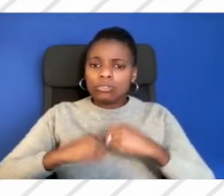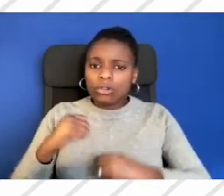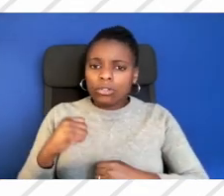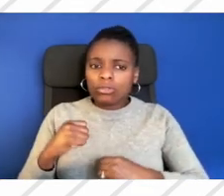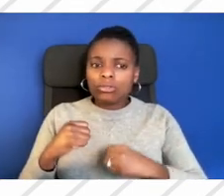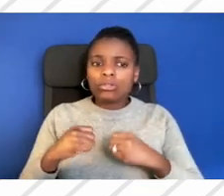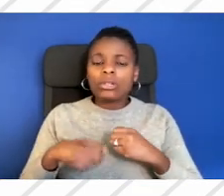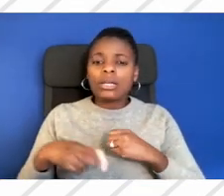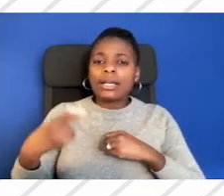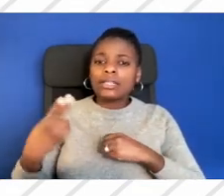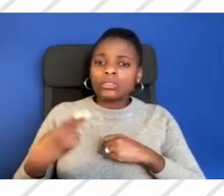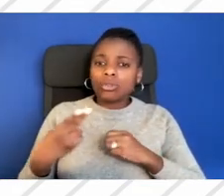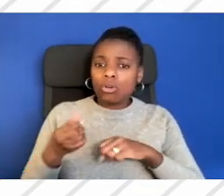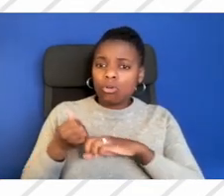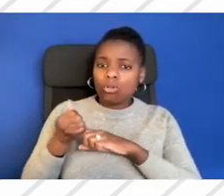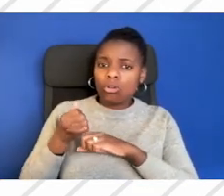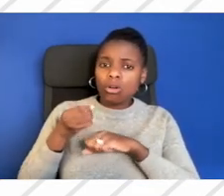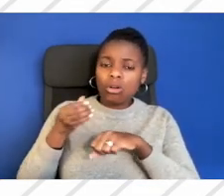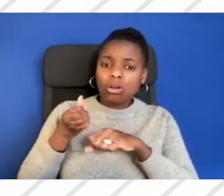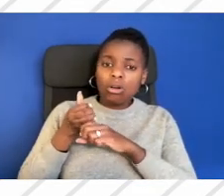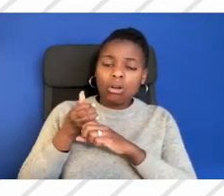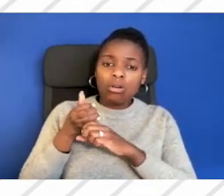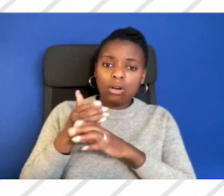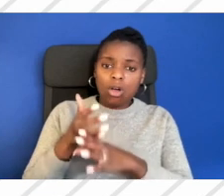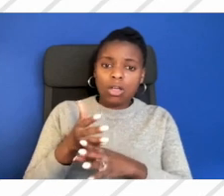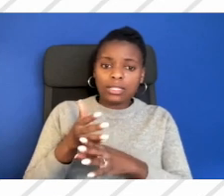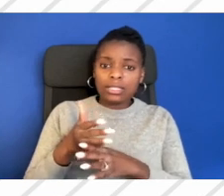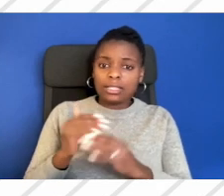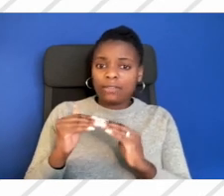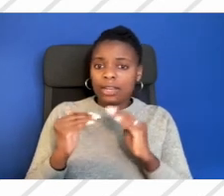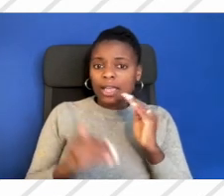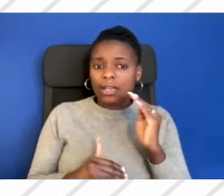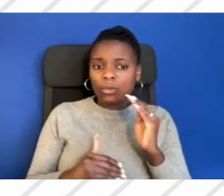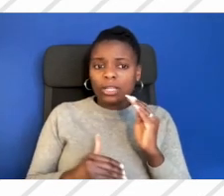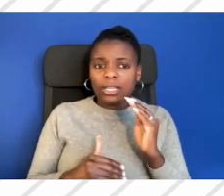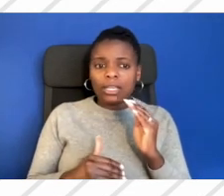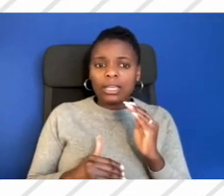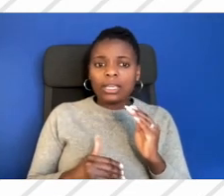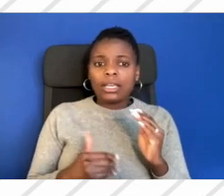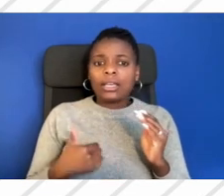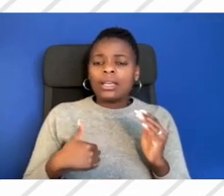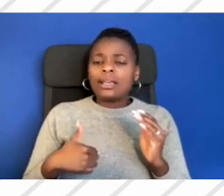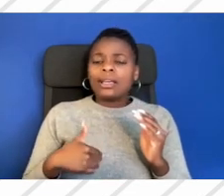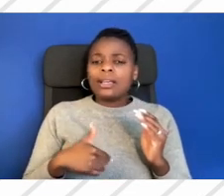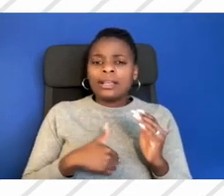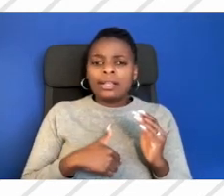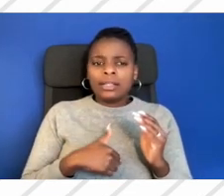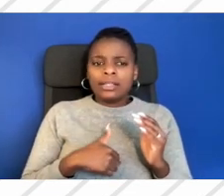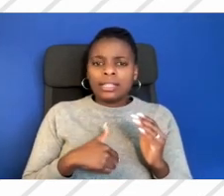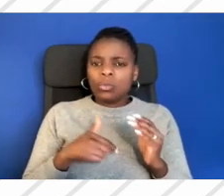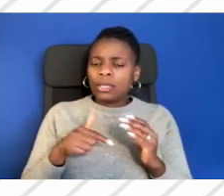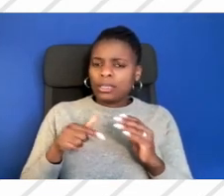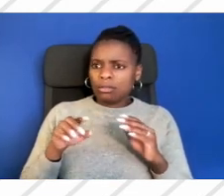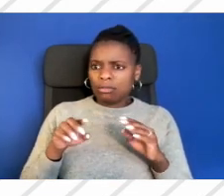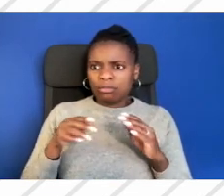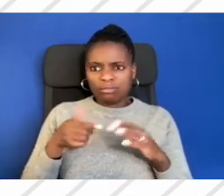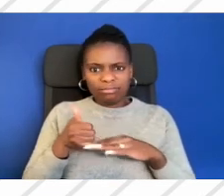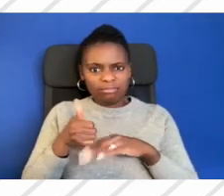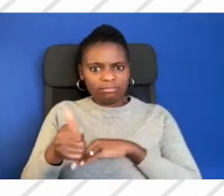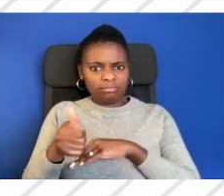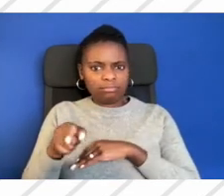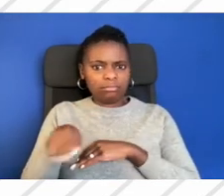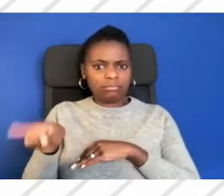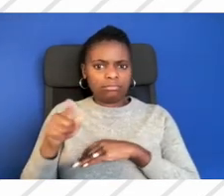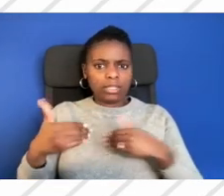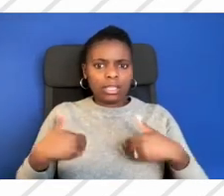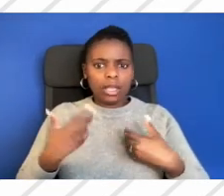of inequities, then we're left with assumptions that locate the problems of these outcomes within young people themselves. Not